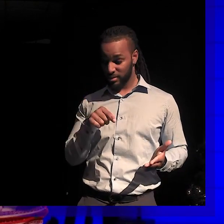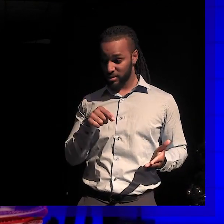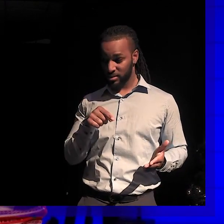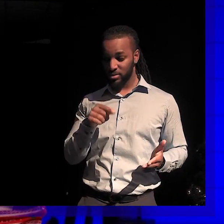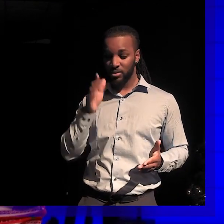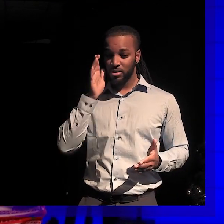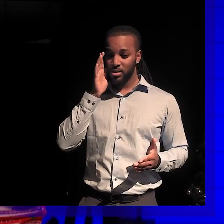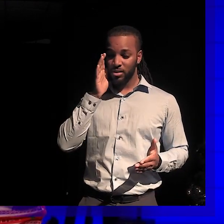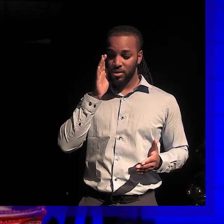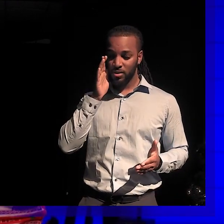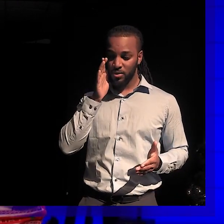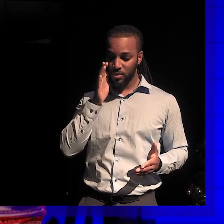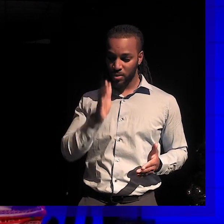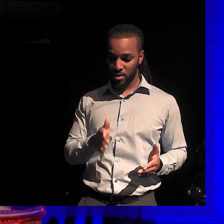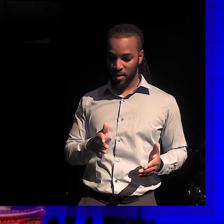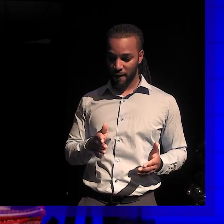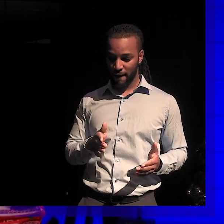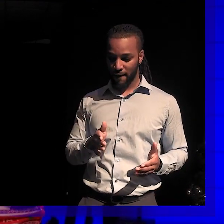is